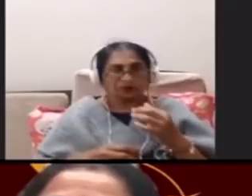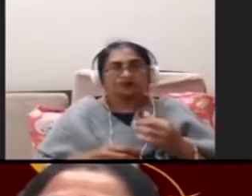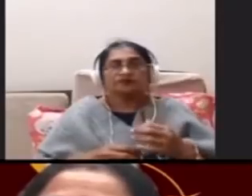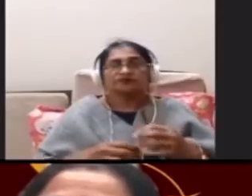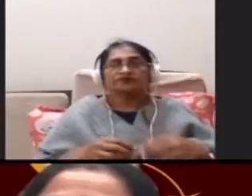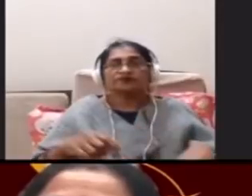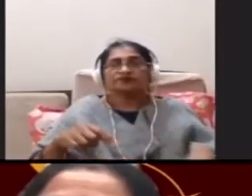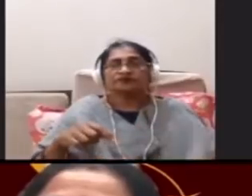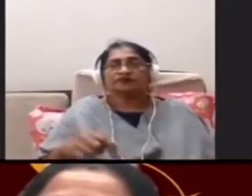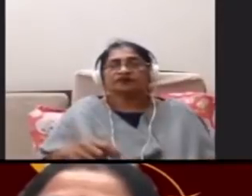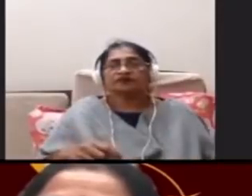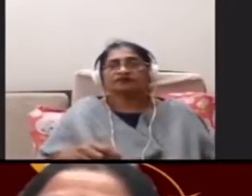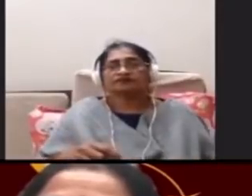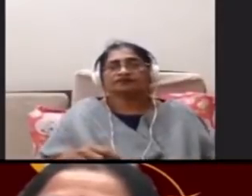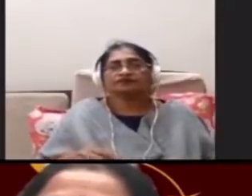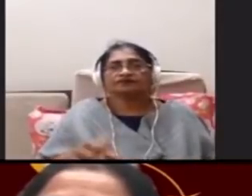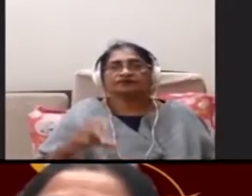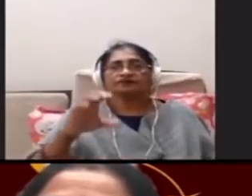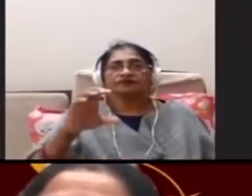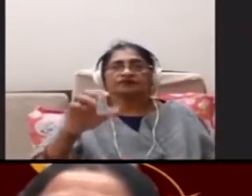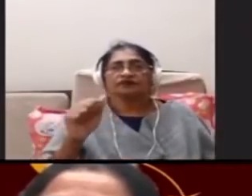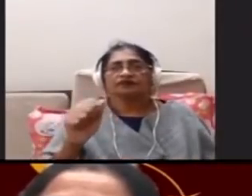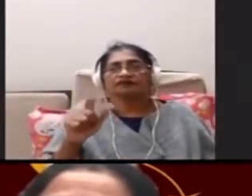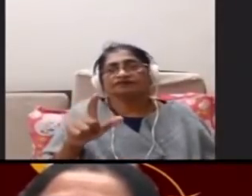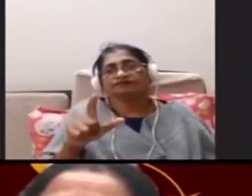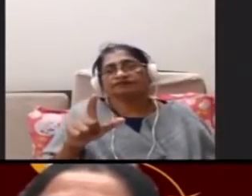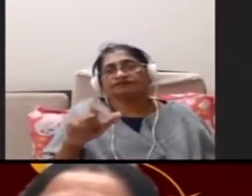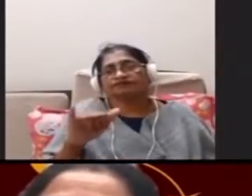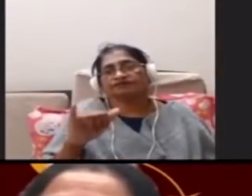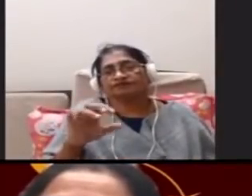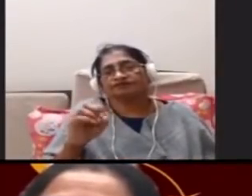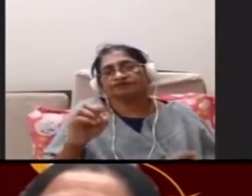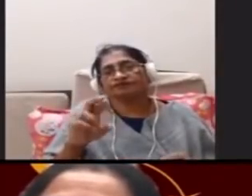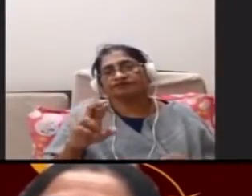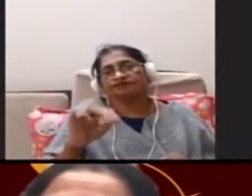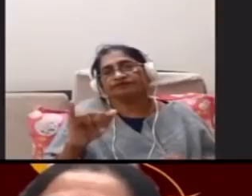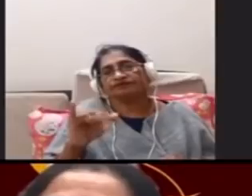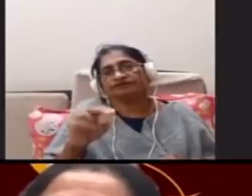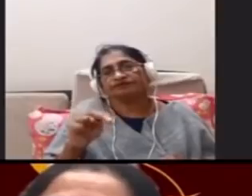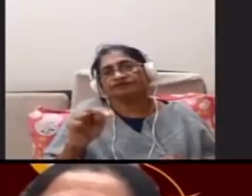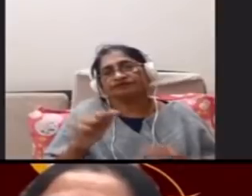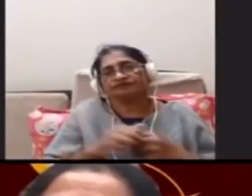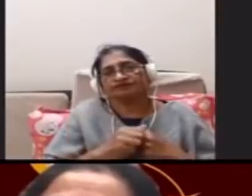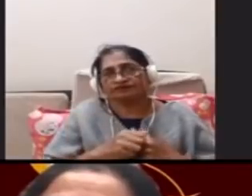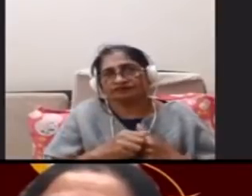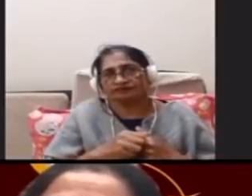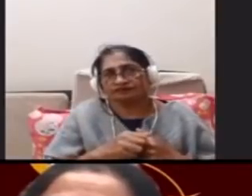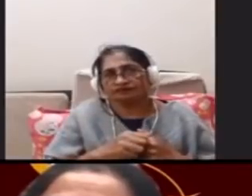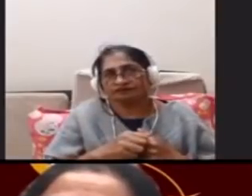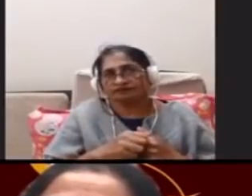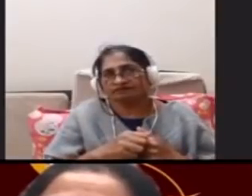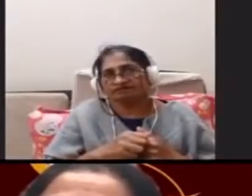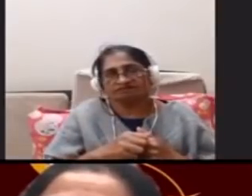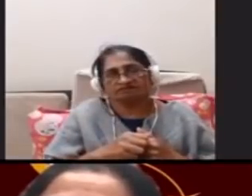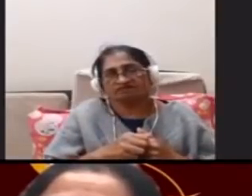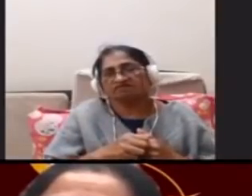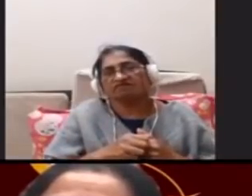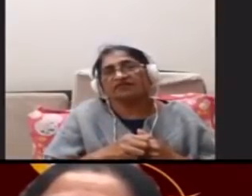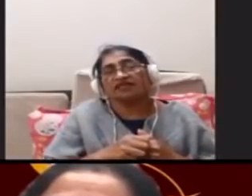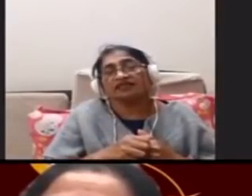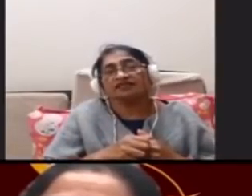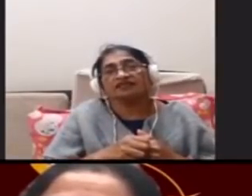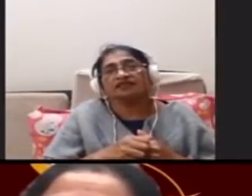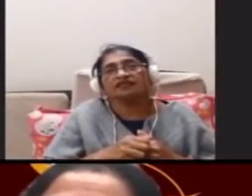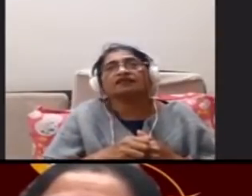in California. He's been so from December 2018 to current. And, you know, in regard